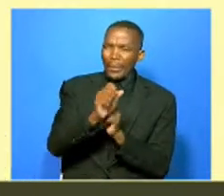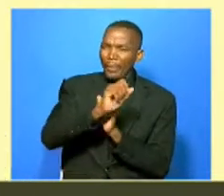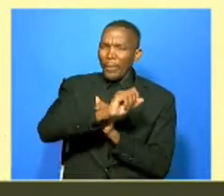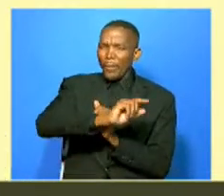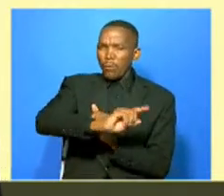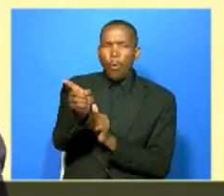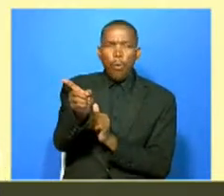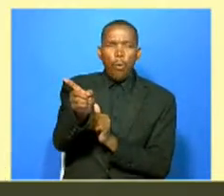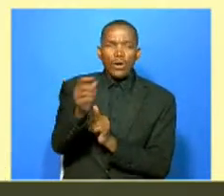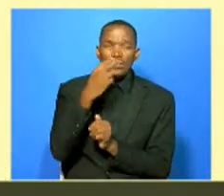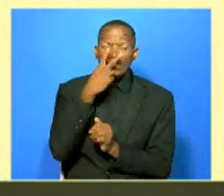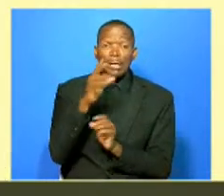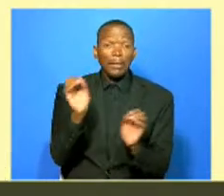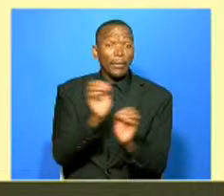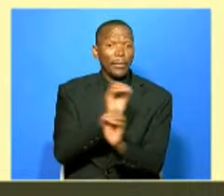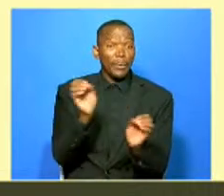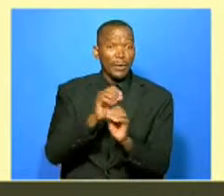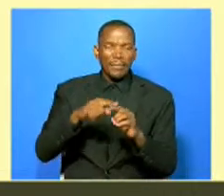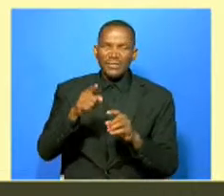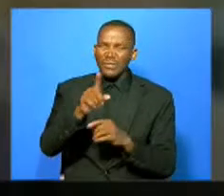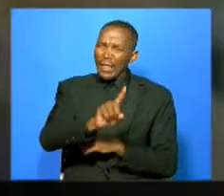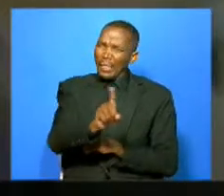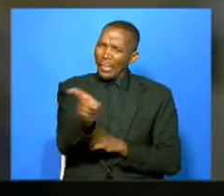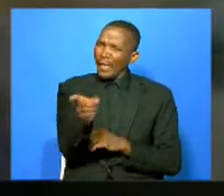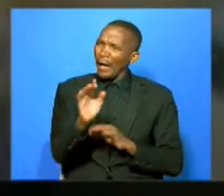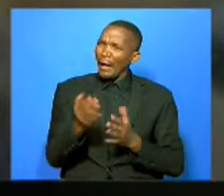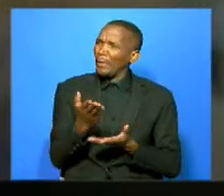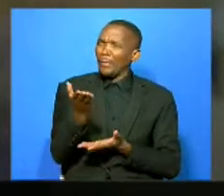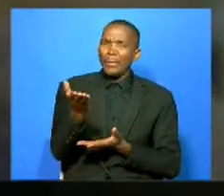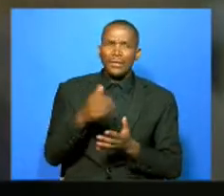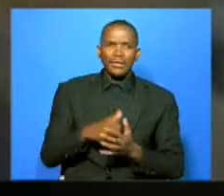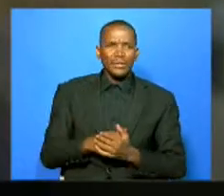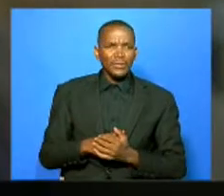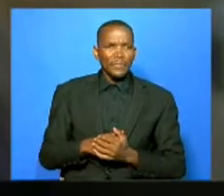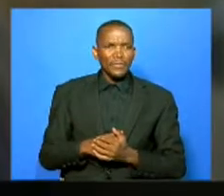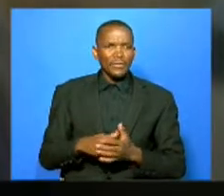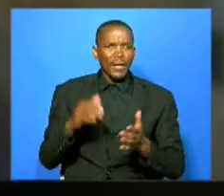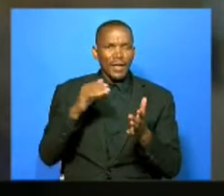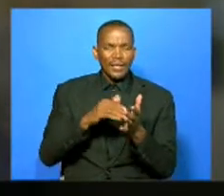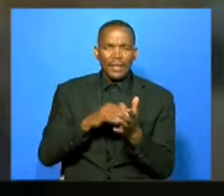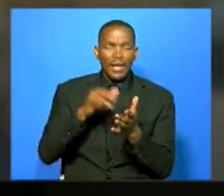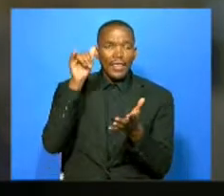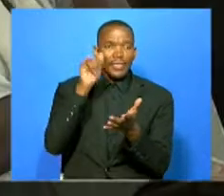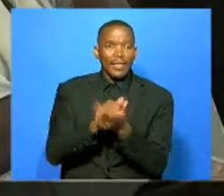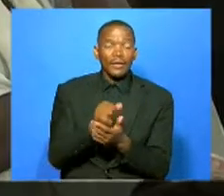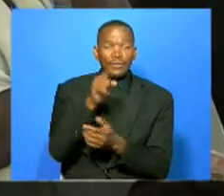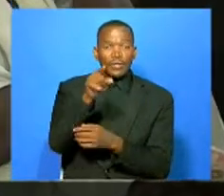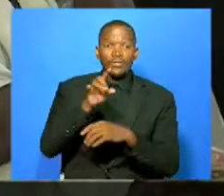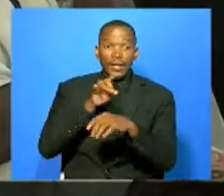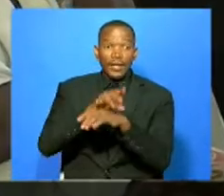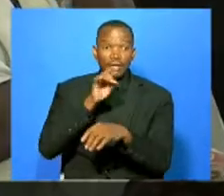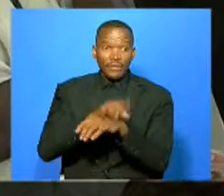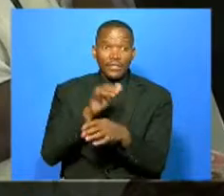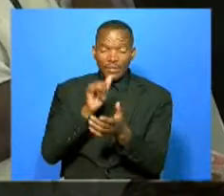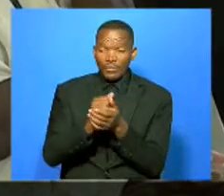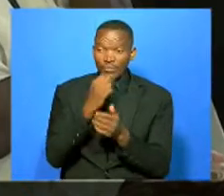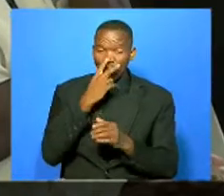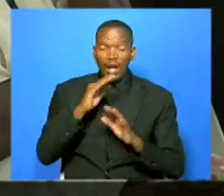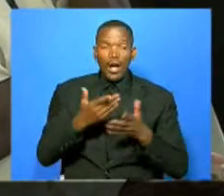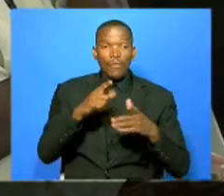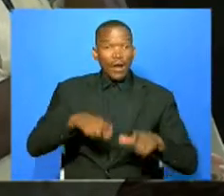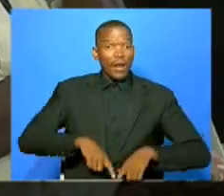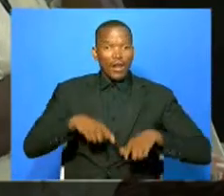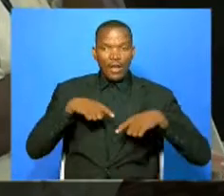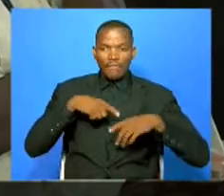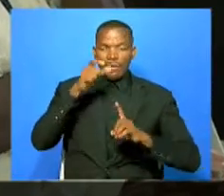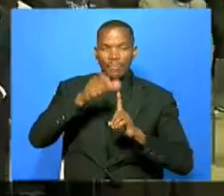sala o ipotsa gore tota lebelo le ke lebelo la mohuta mang. Tiragalo ya mohuta o ke bogakolodi jwa go supa ka ga botshelo ba motho bo